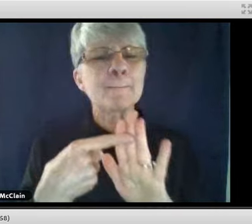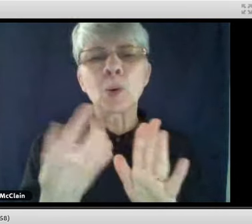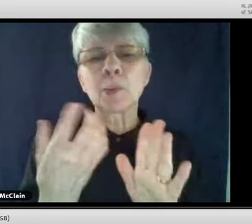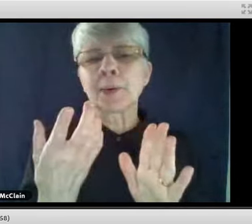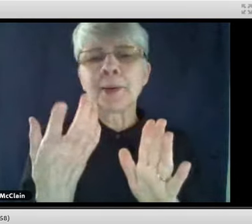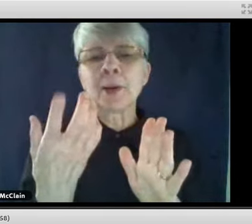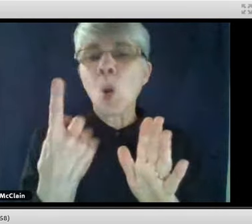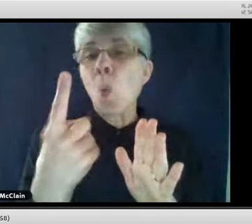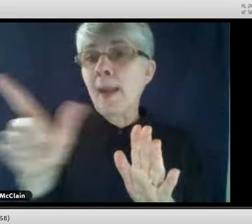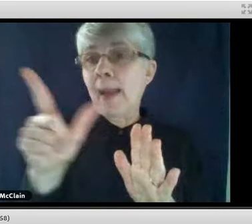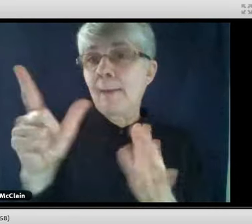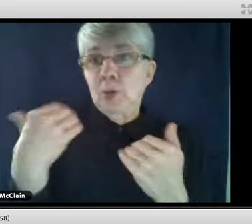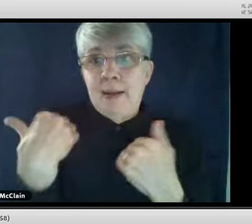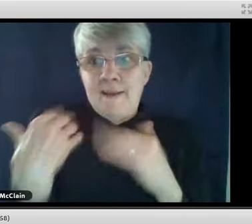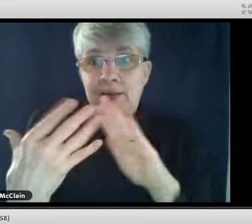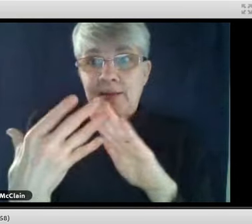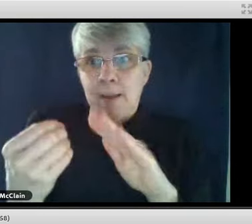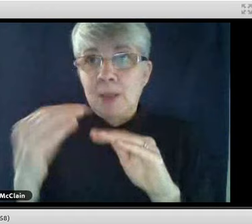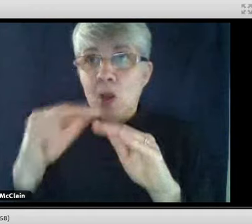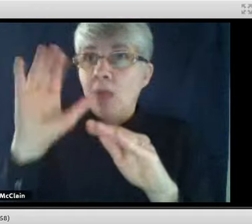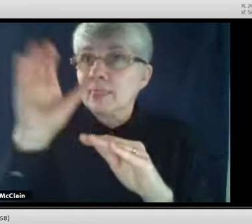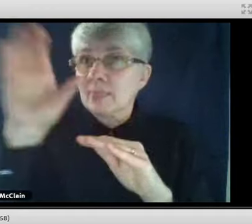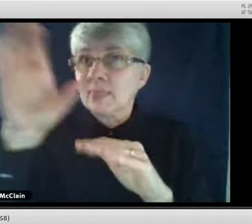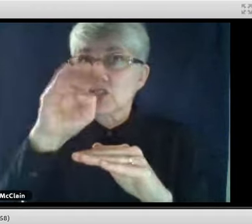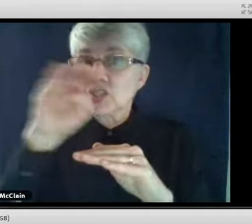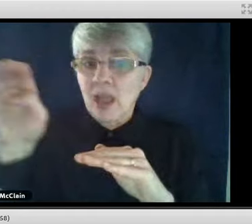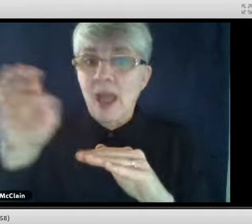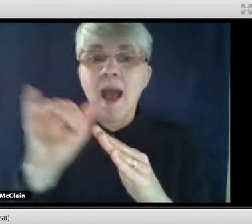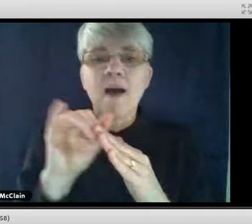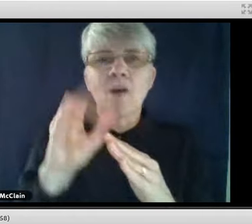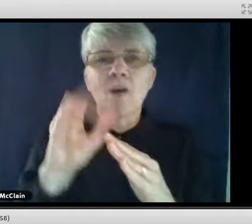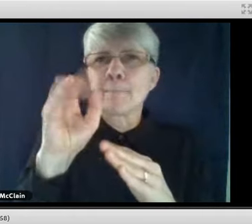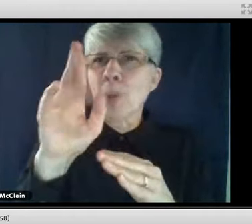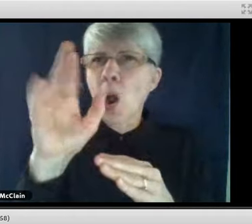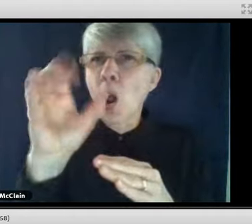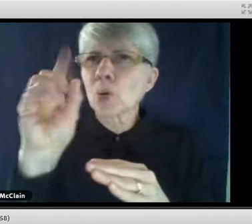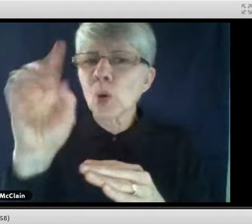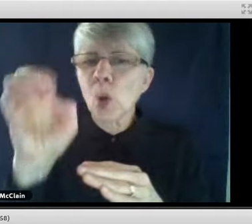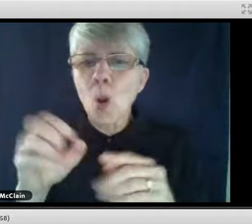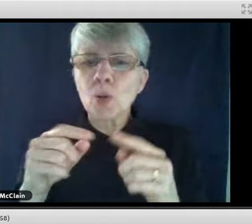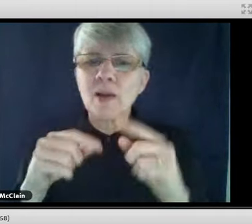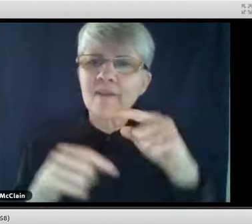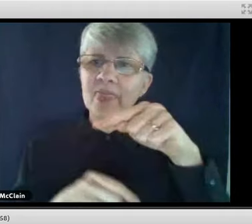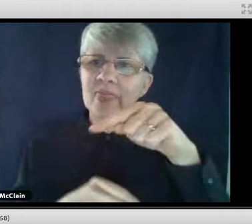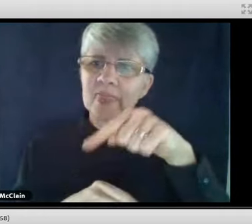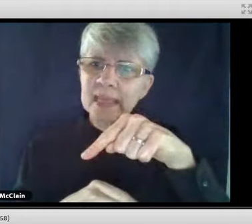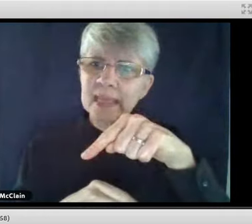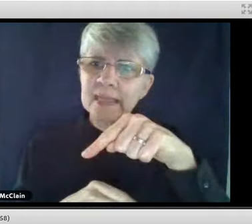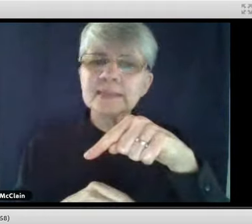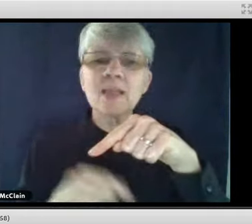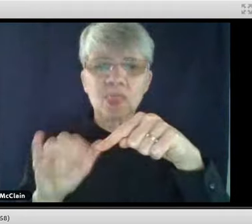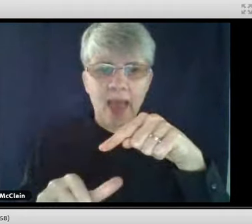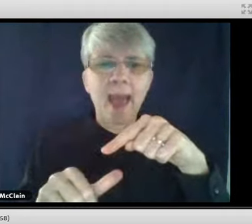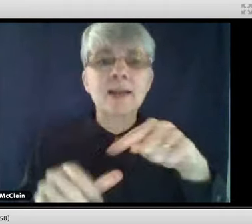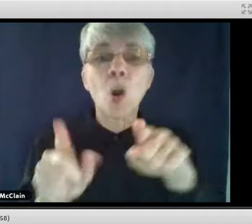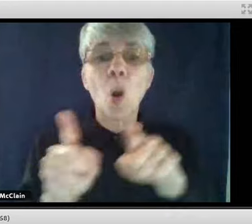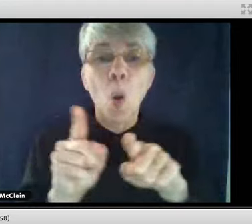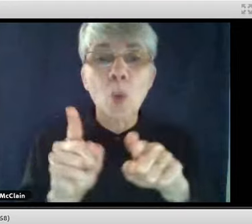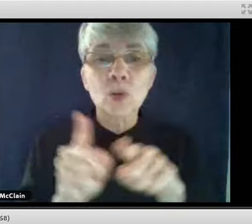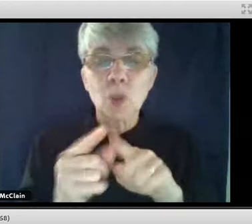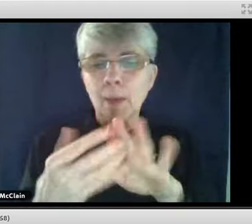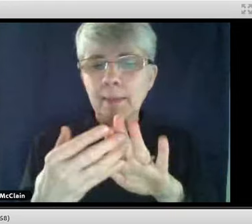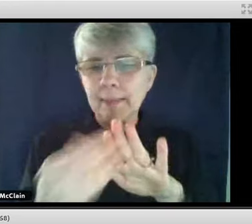like one library could have a copy on their shelf and have a barcode of like this, what you see in front of them, barcode number there, as well as, there's